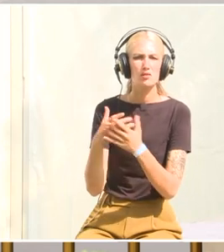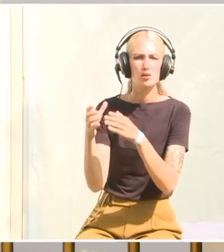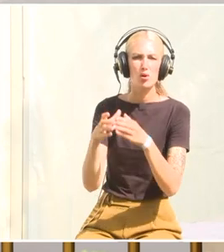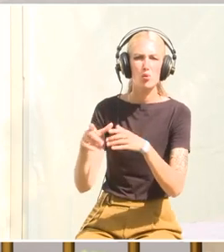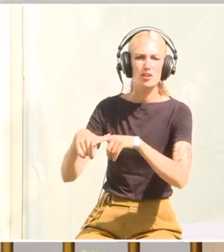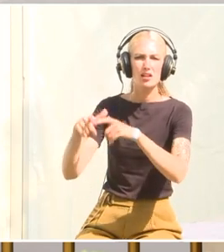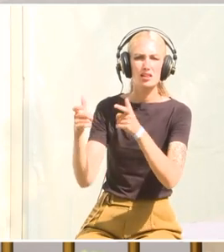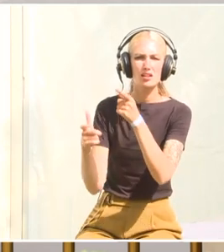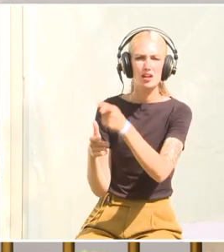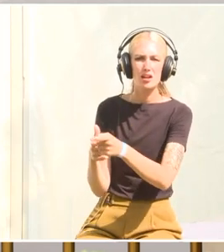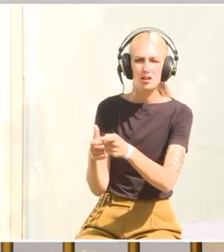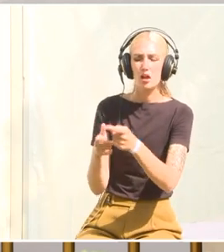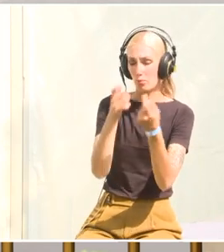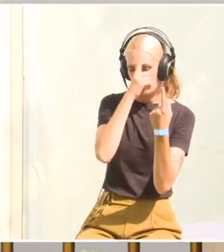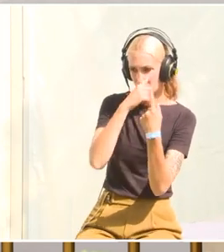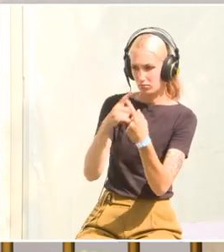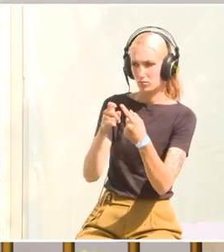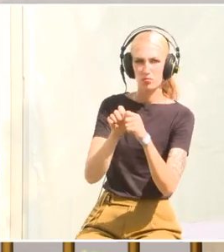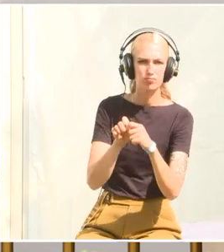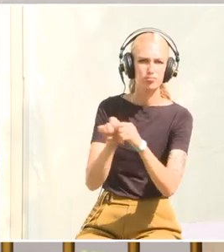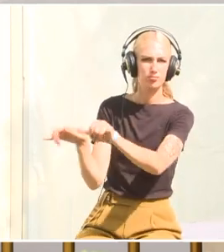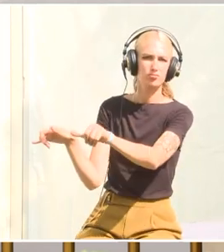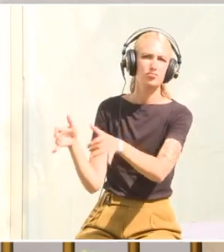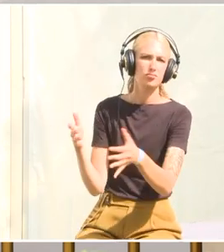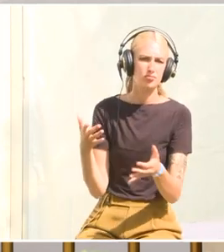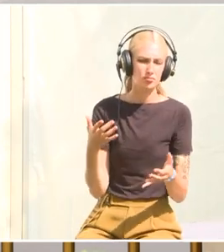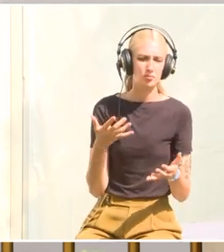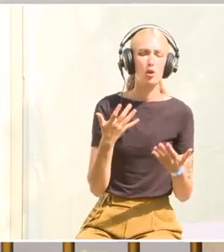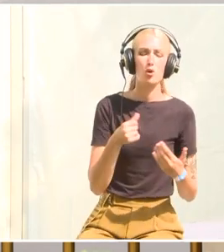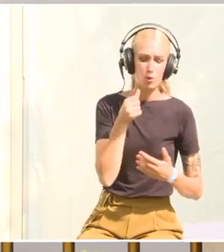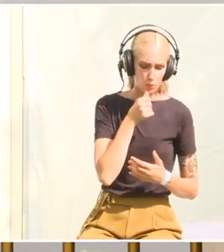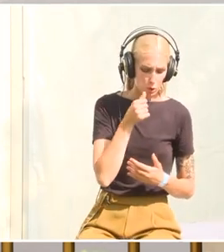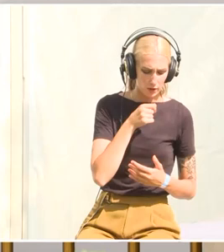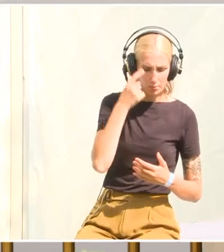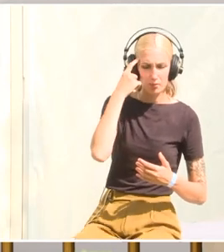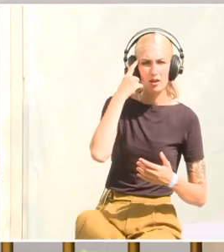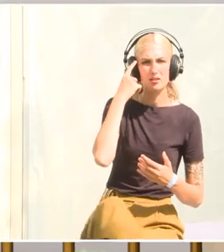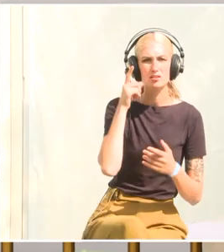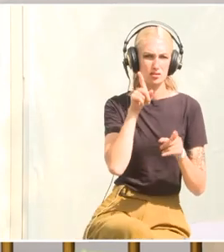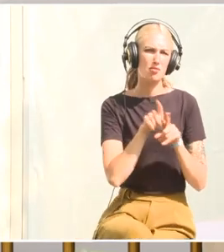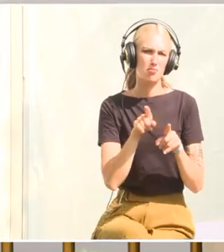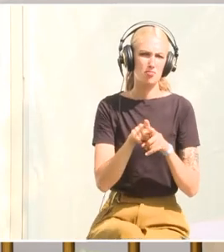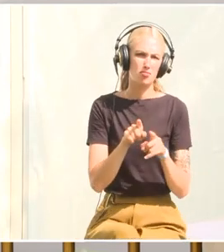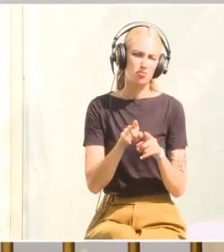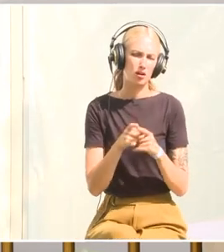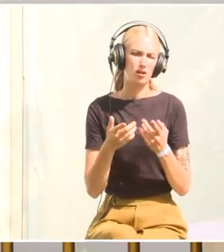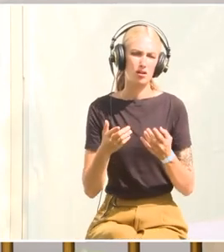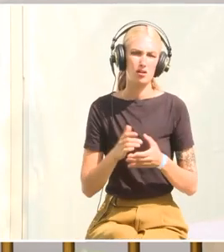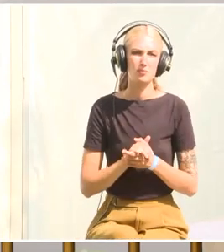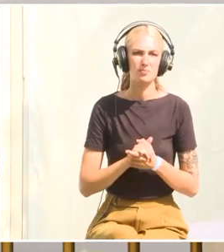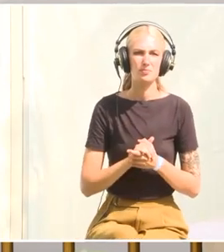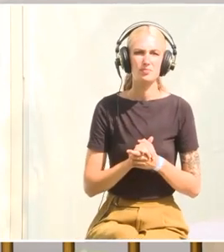they got this connection. So we were also trying these times to think in this field also. And of